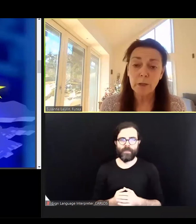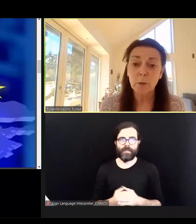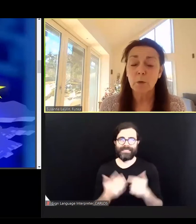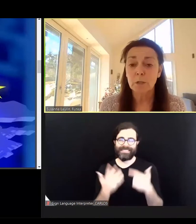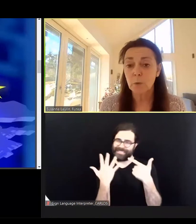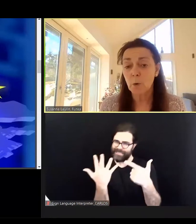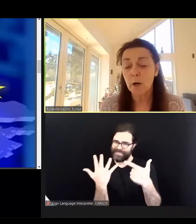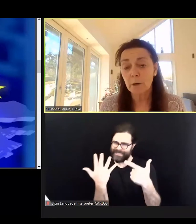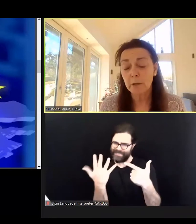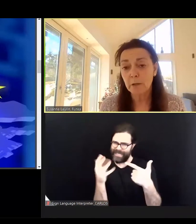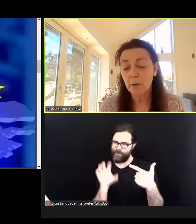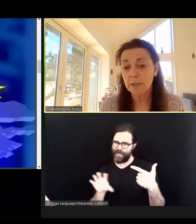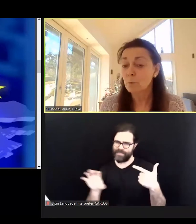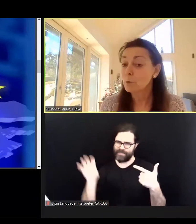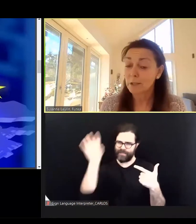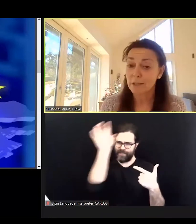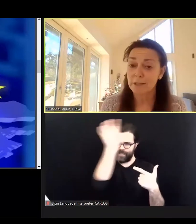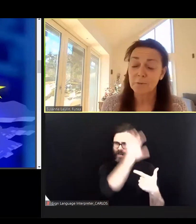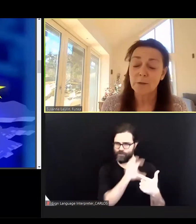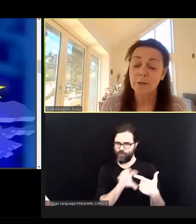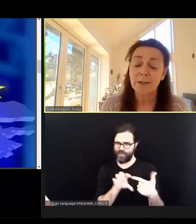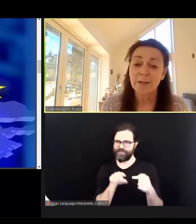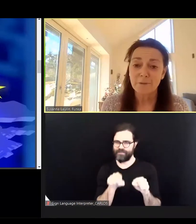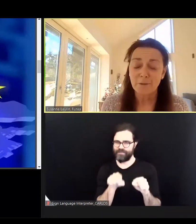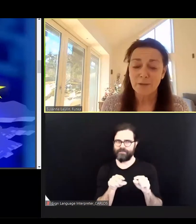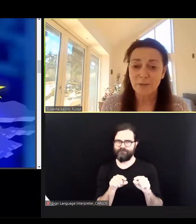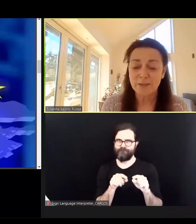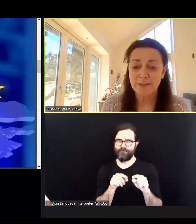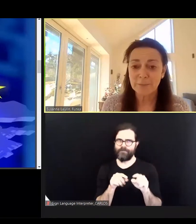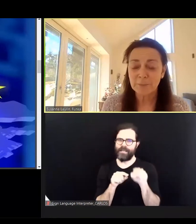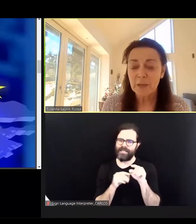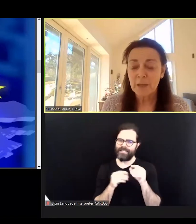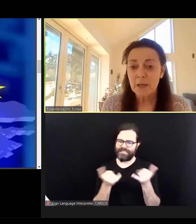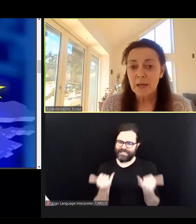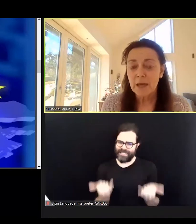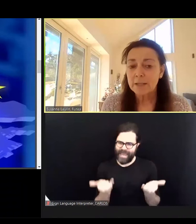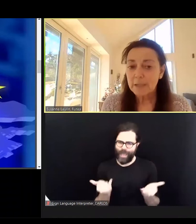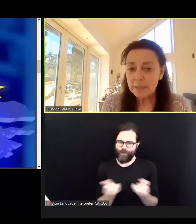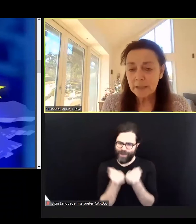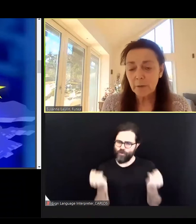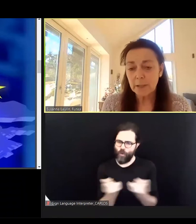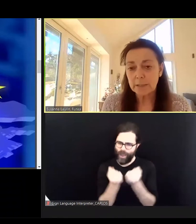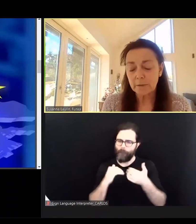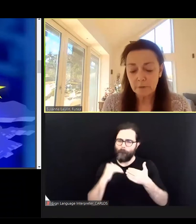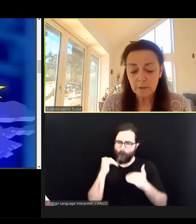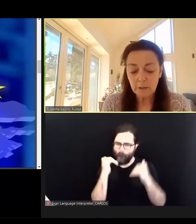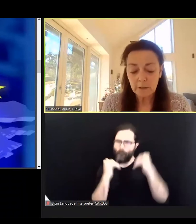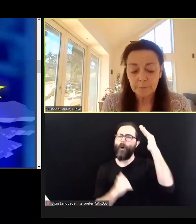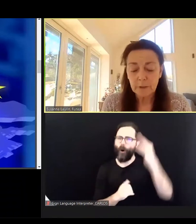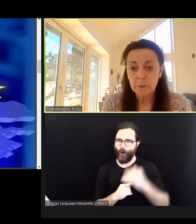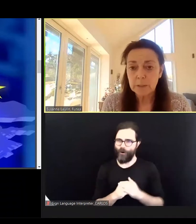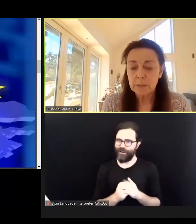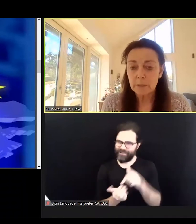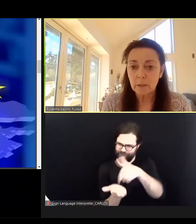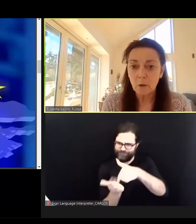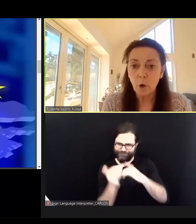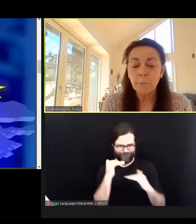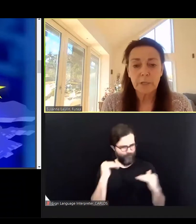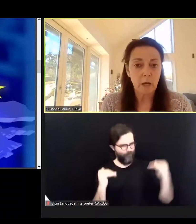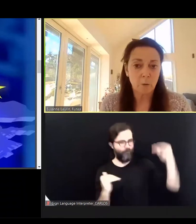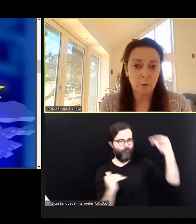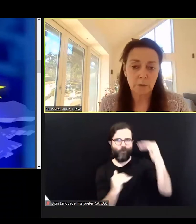services. So with these three directives, we have quite a broad approach to digital